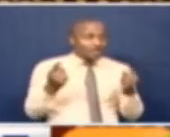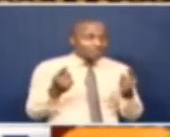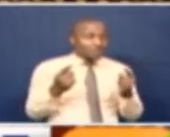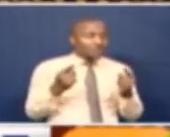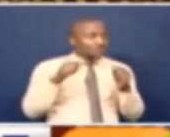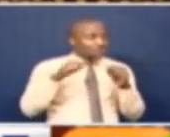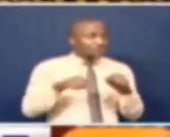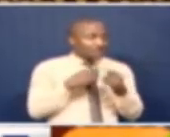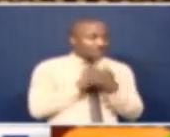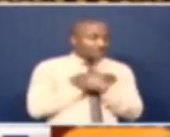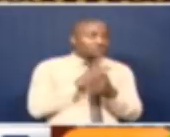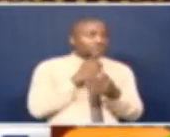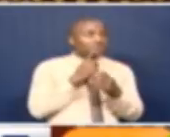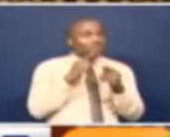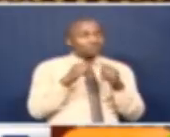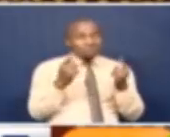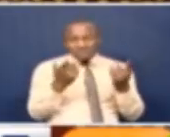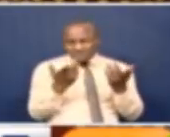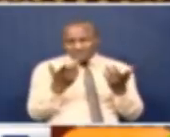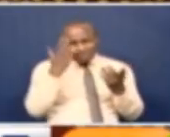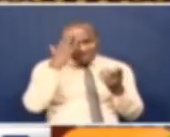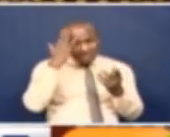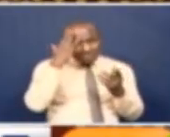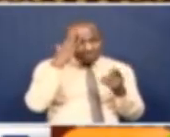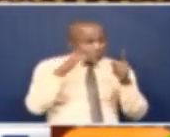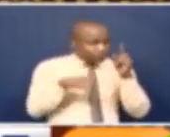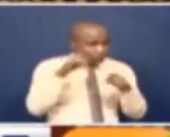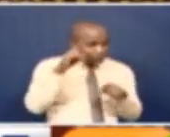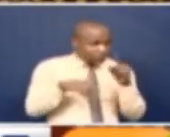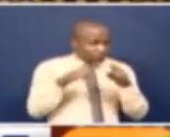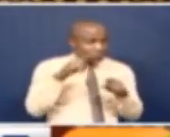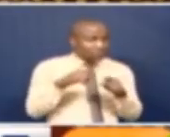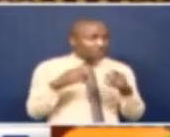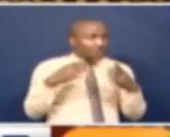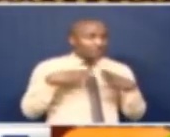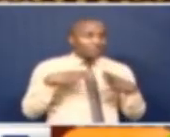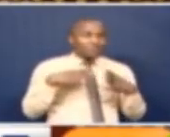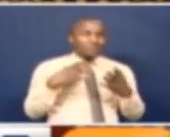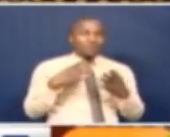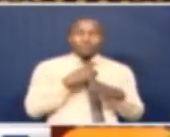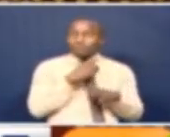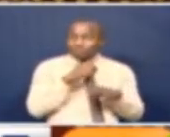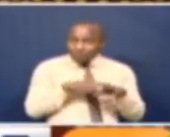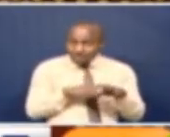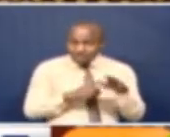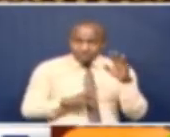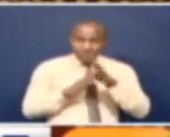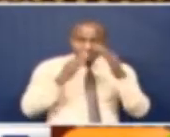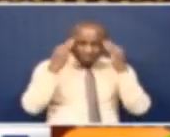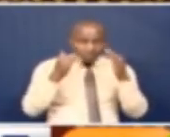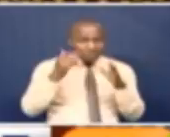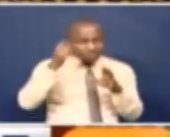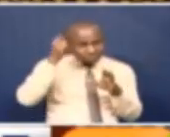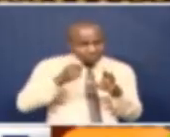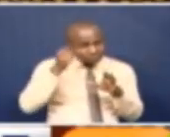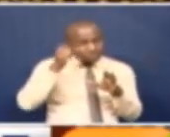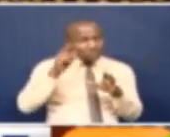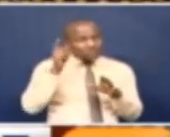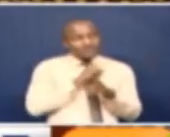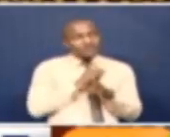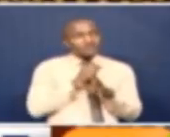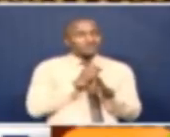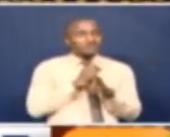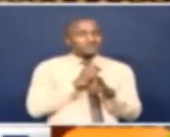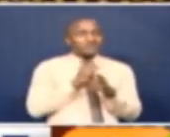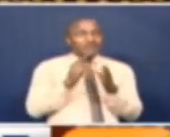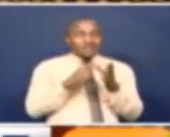Yeah. So for me, what I know, the dynamism, is that people, once the Supreme Court has made its promulgation, and